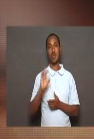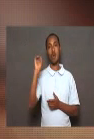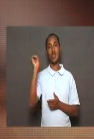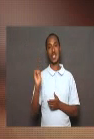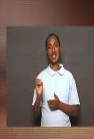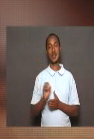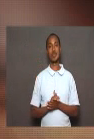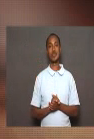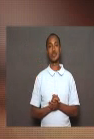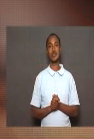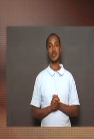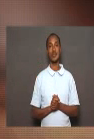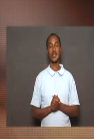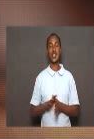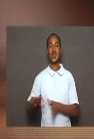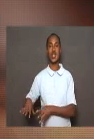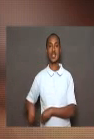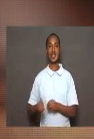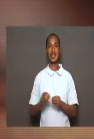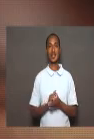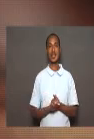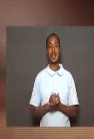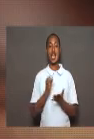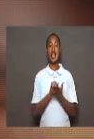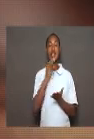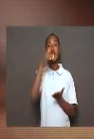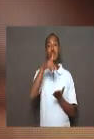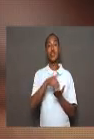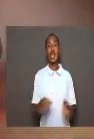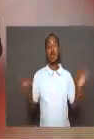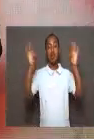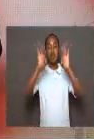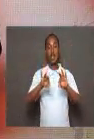tin-2 oxide, and tin-4 oxide.